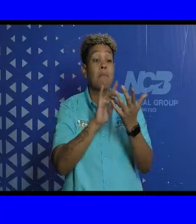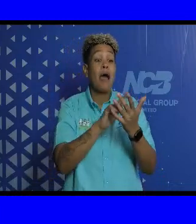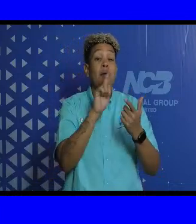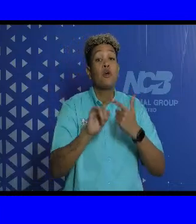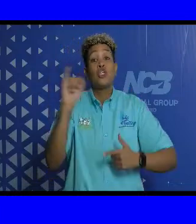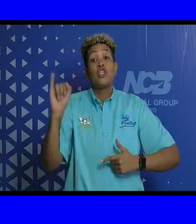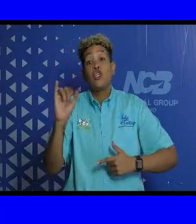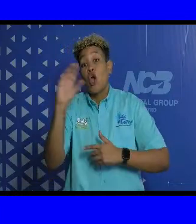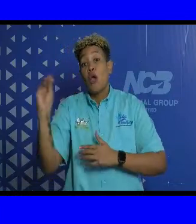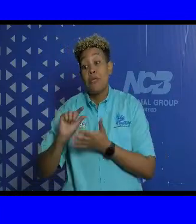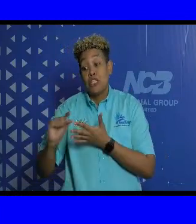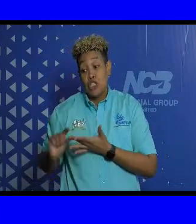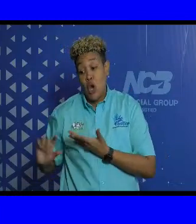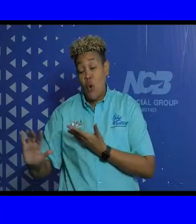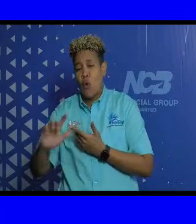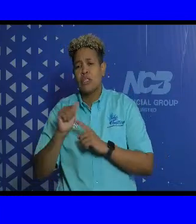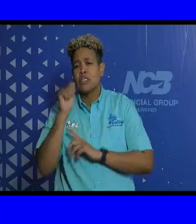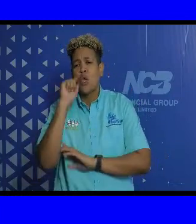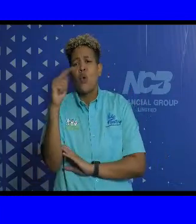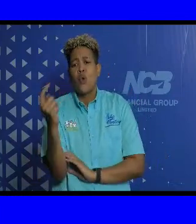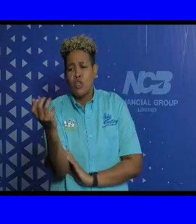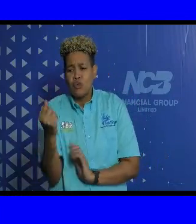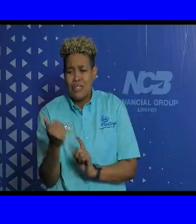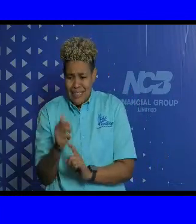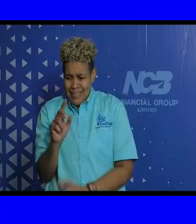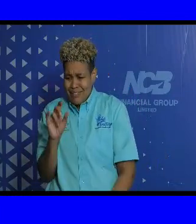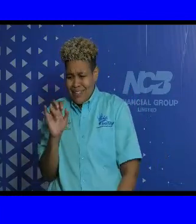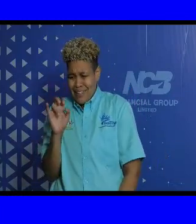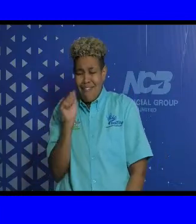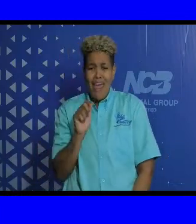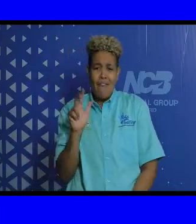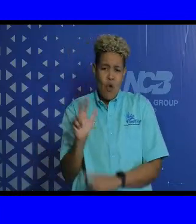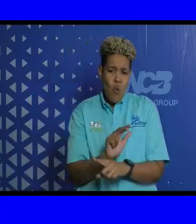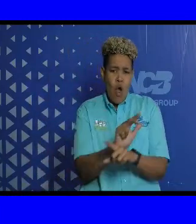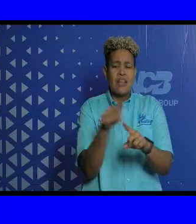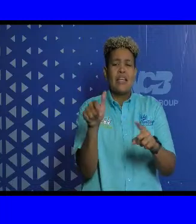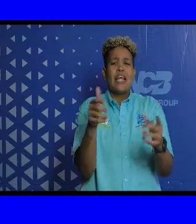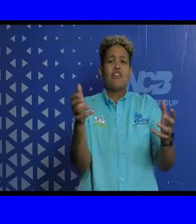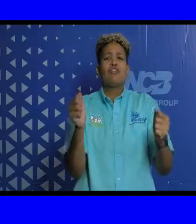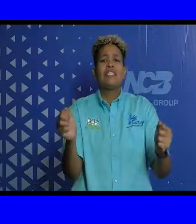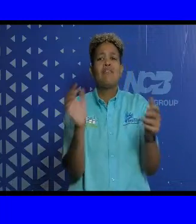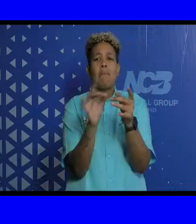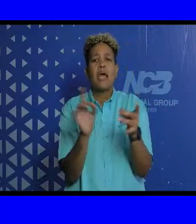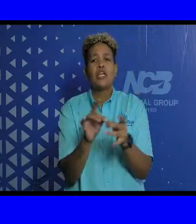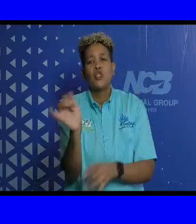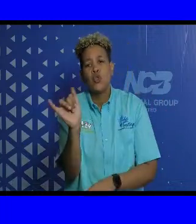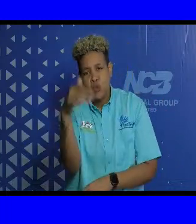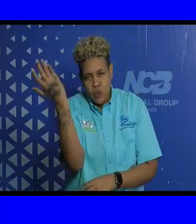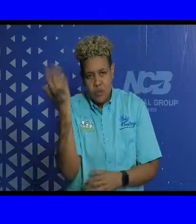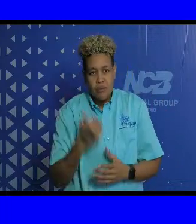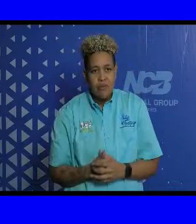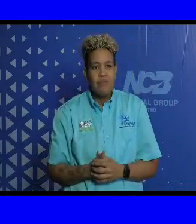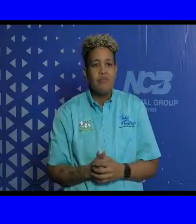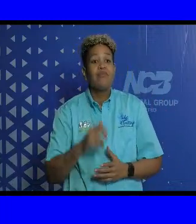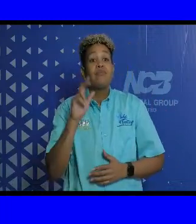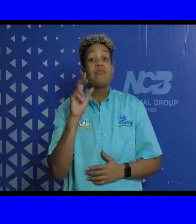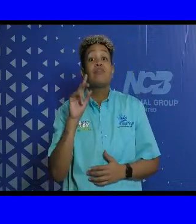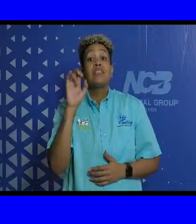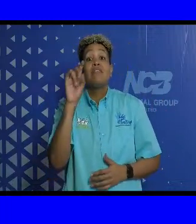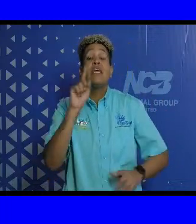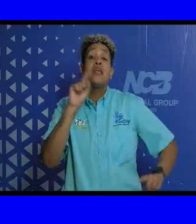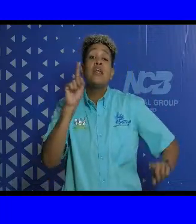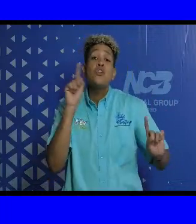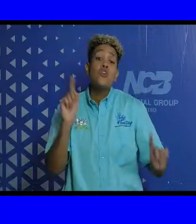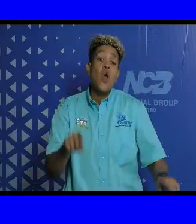insurance companies, shareholders are not just receiving a dividend every quarter, they're receiving a message. Dividend